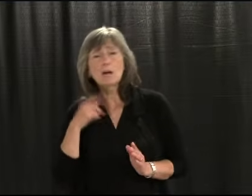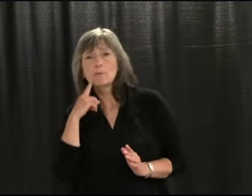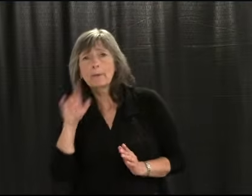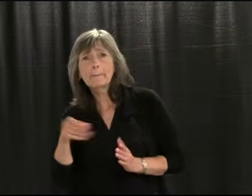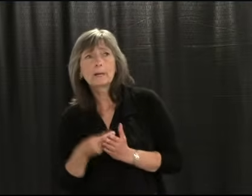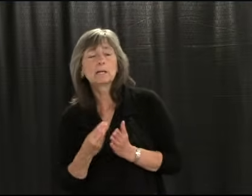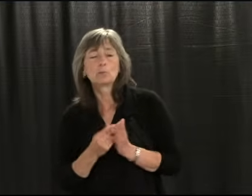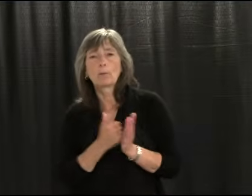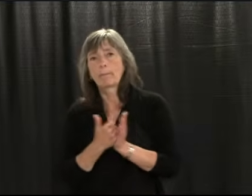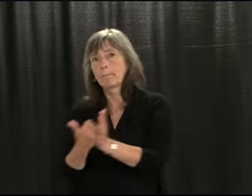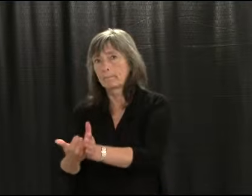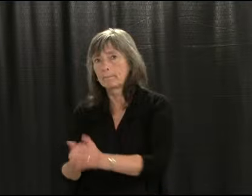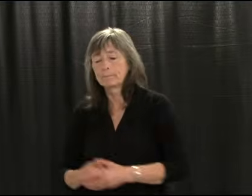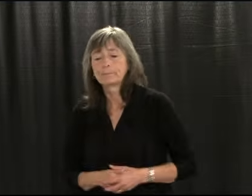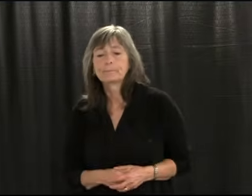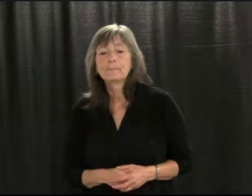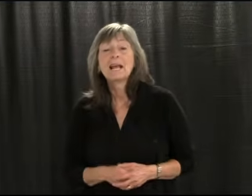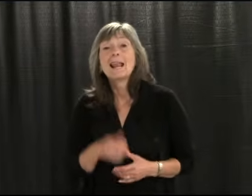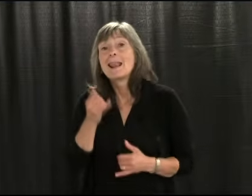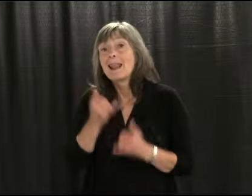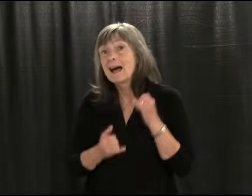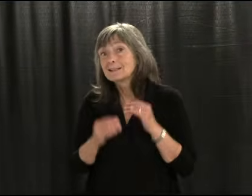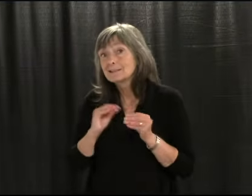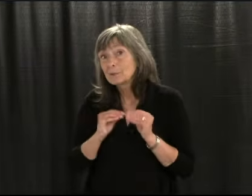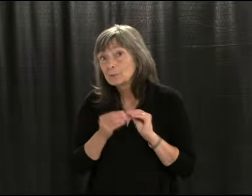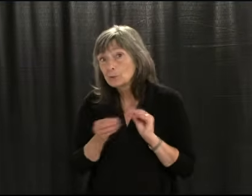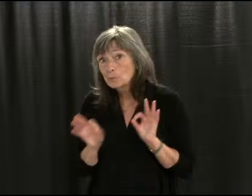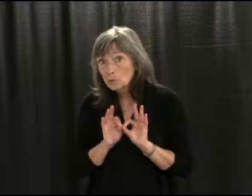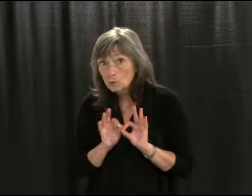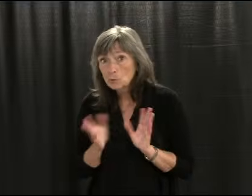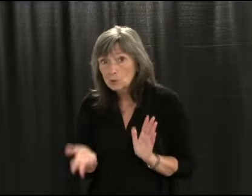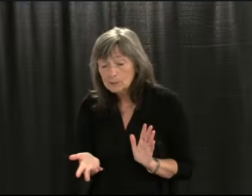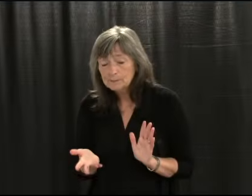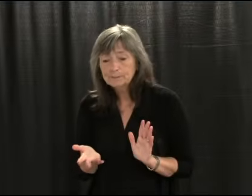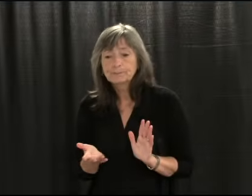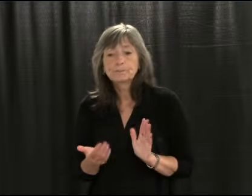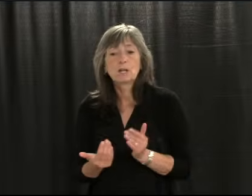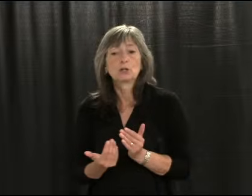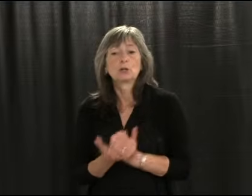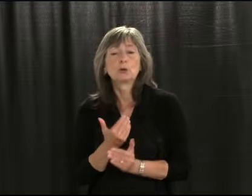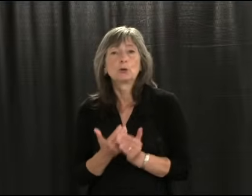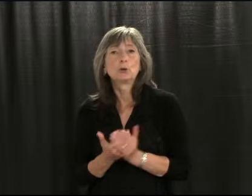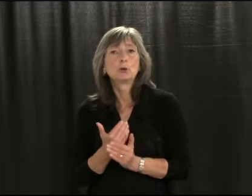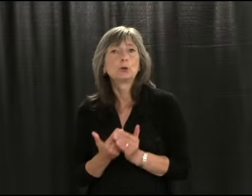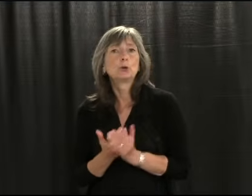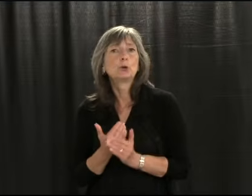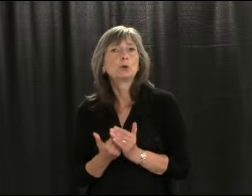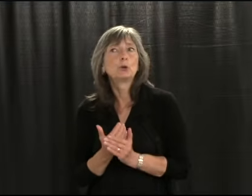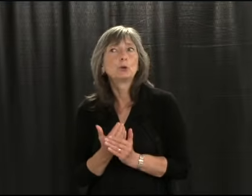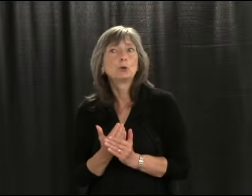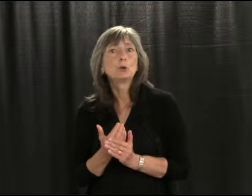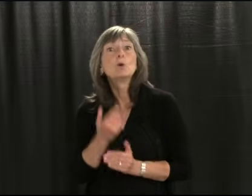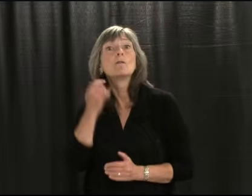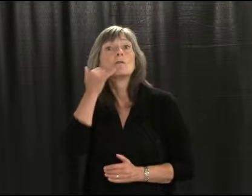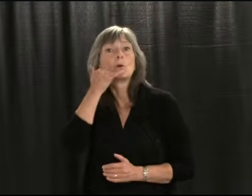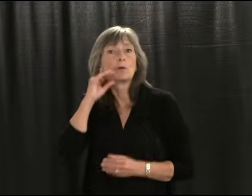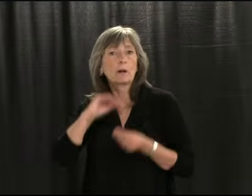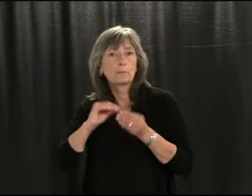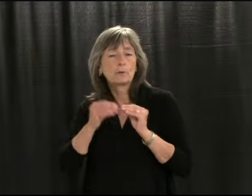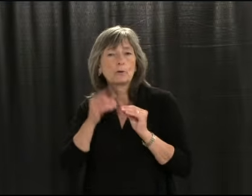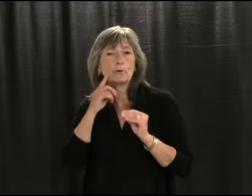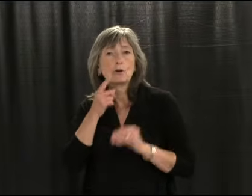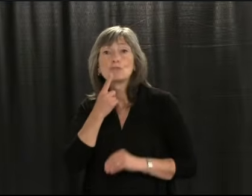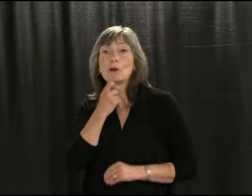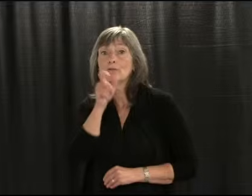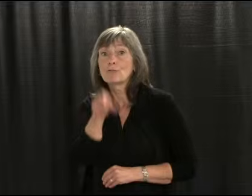One last important number is that we have a new number for the Canadian Red Cross. That